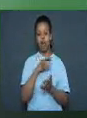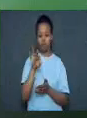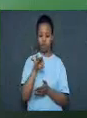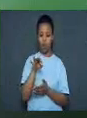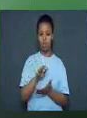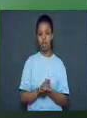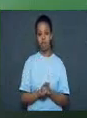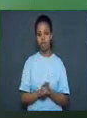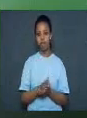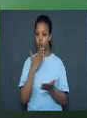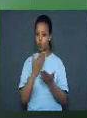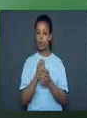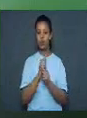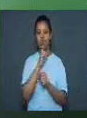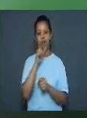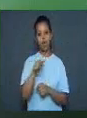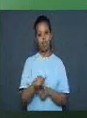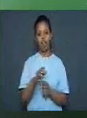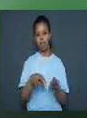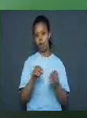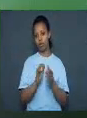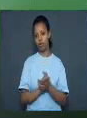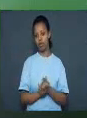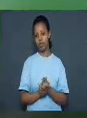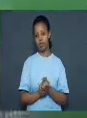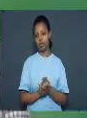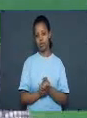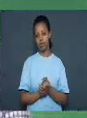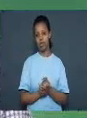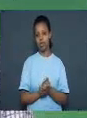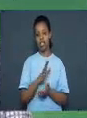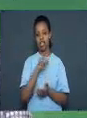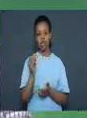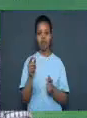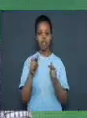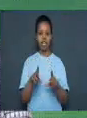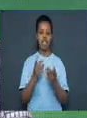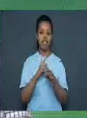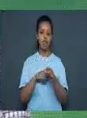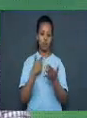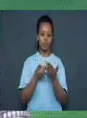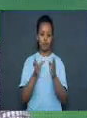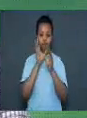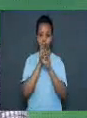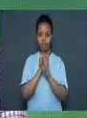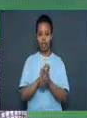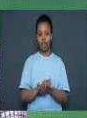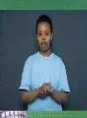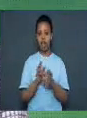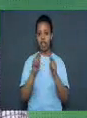containing meat. Great job today, students. we have reached the end of our